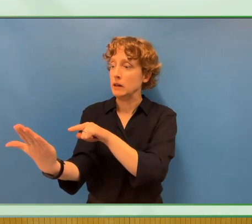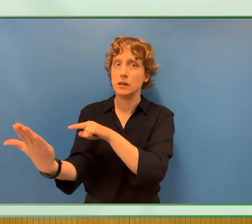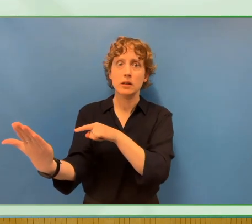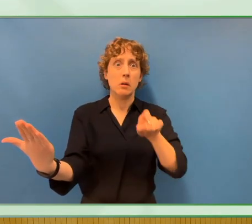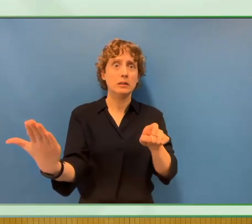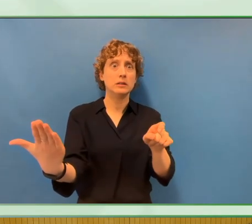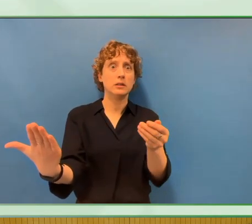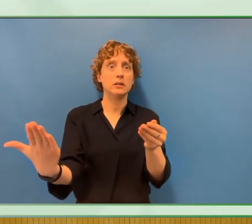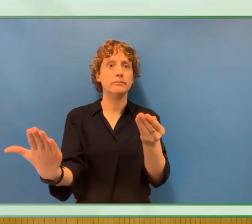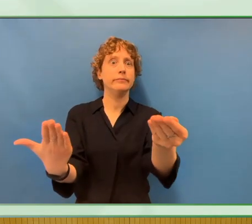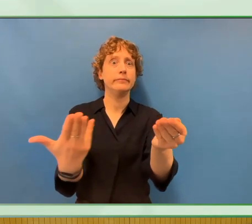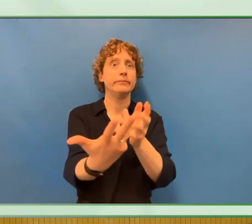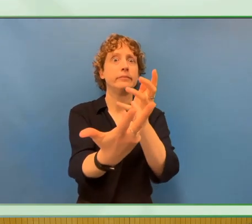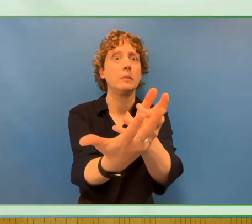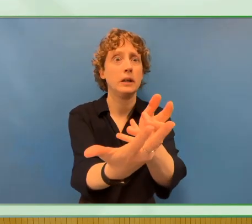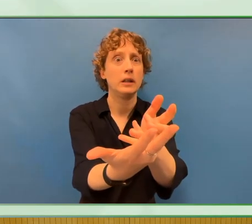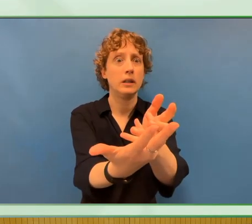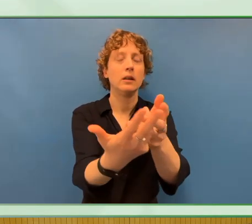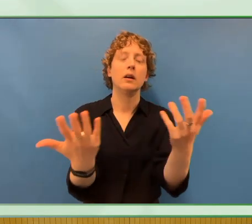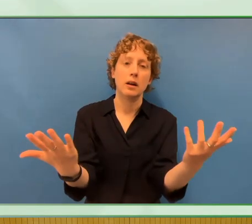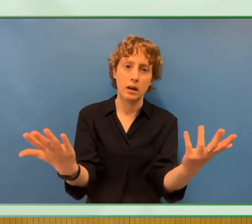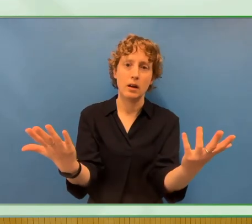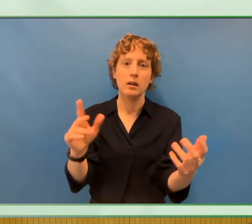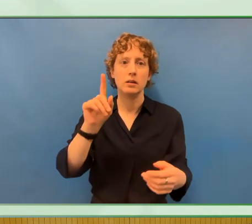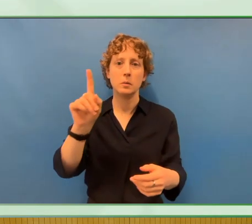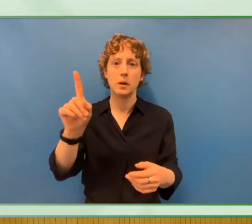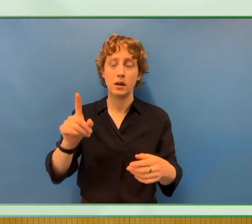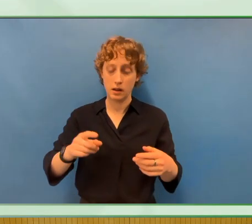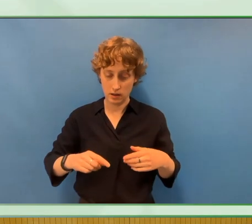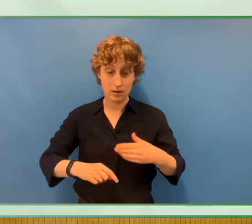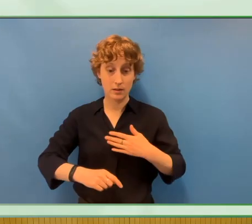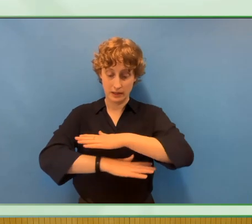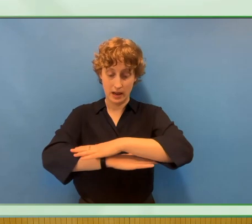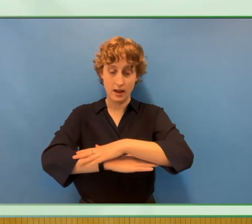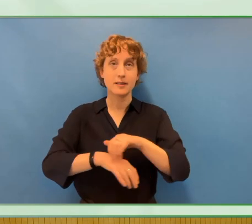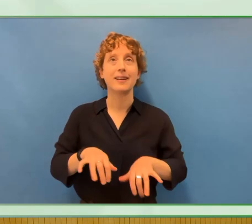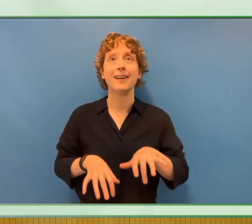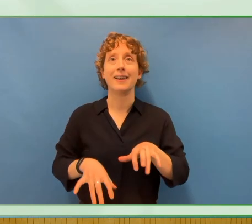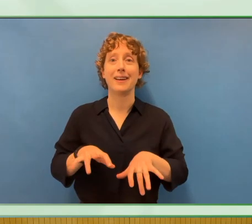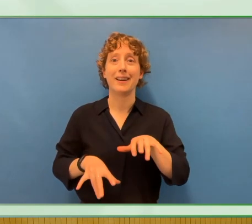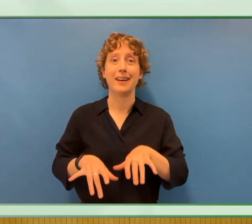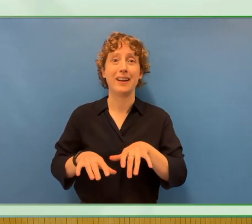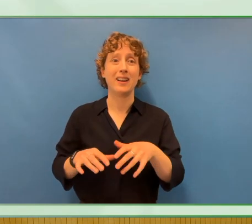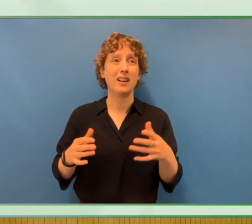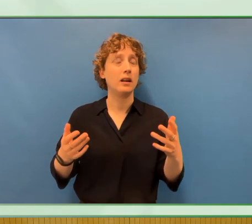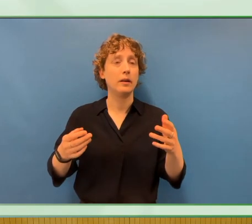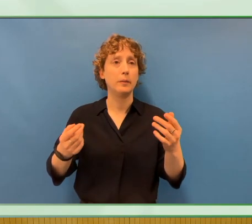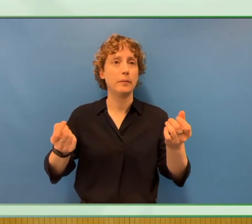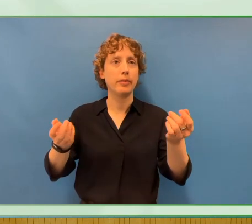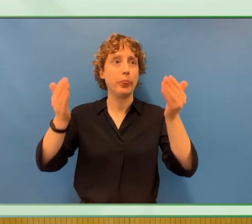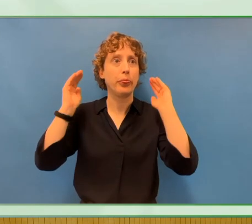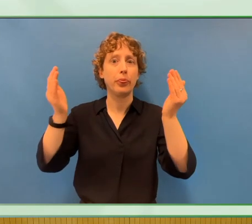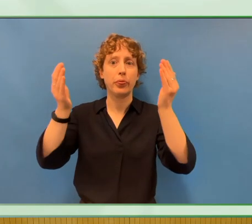How does it feel to go to the lunchroom? That's about culture. So whether it's the base root of the bottom line of you're doing it because you have